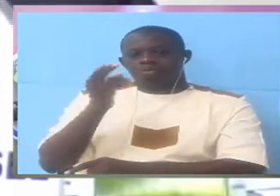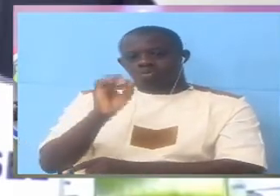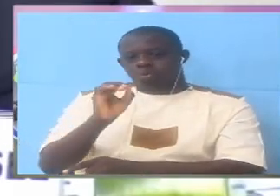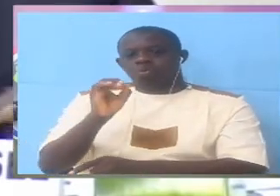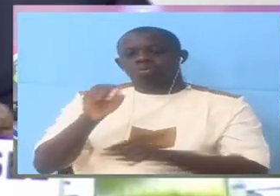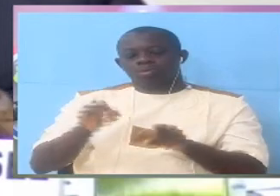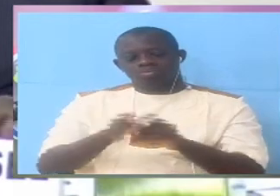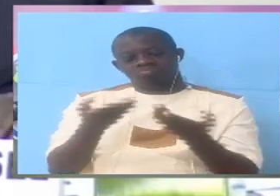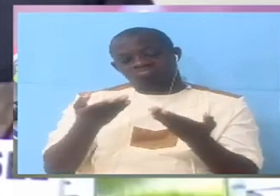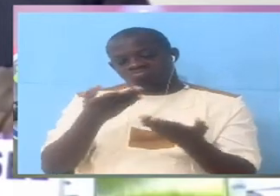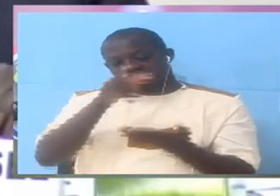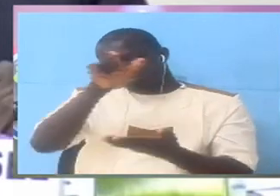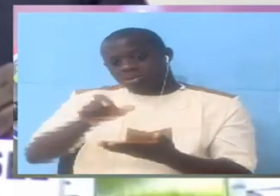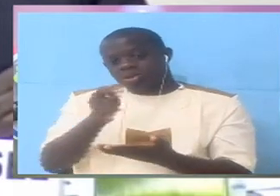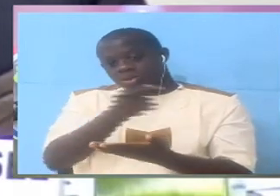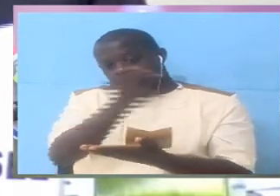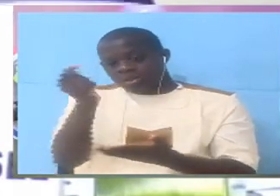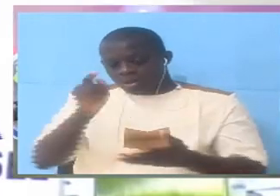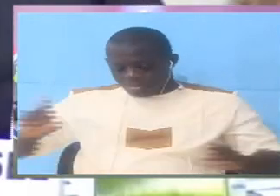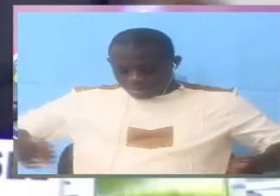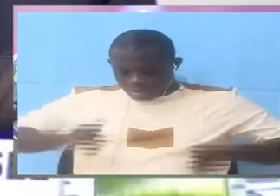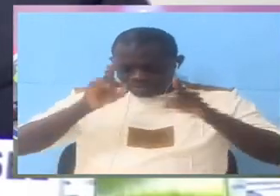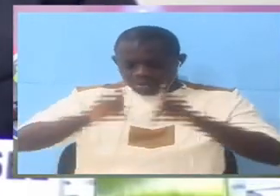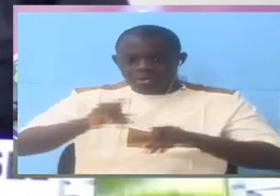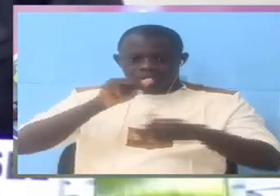participate in your torture? He